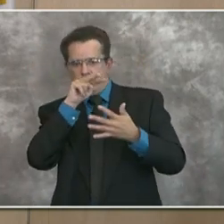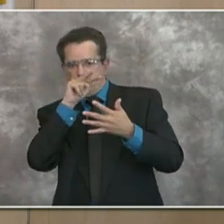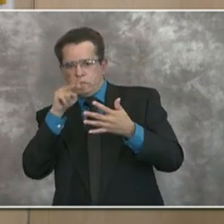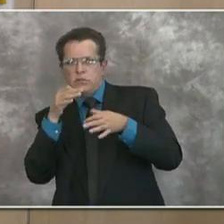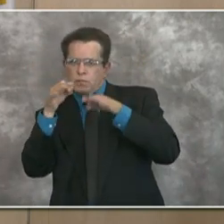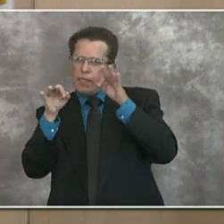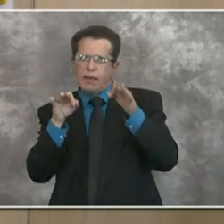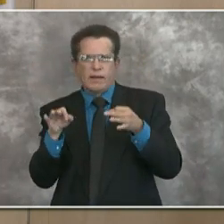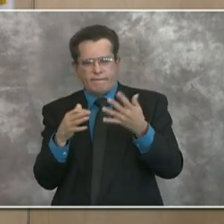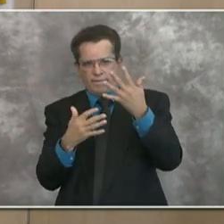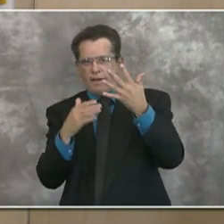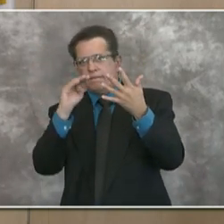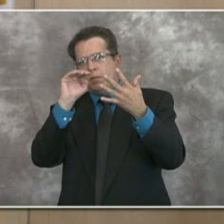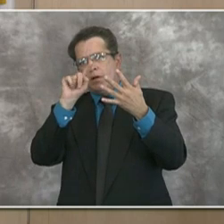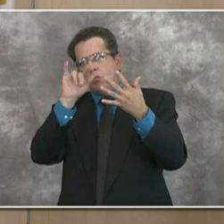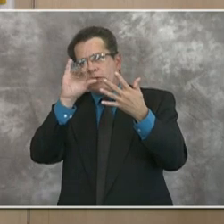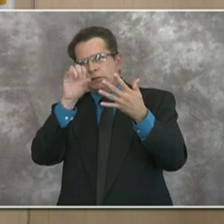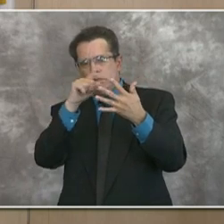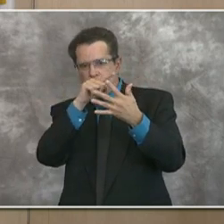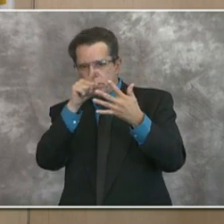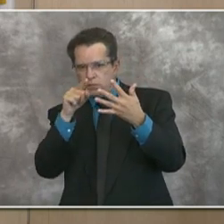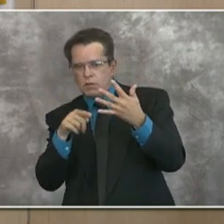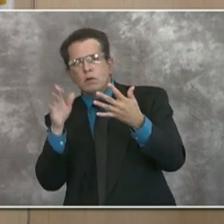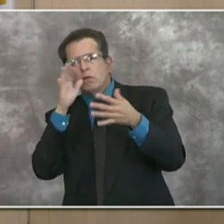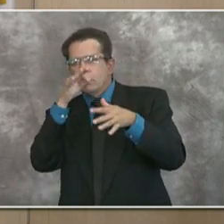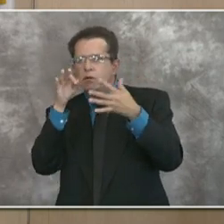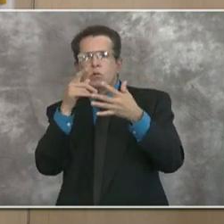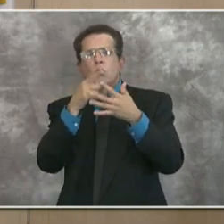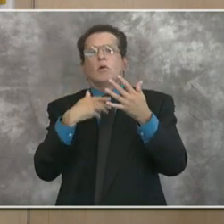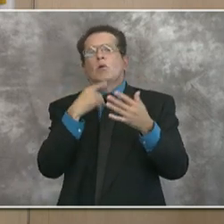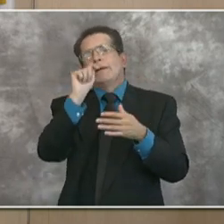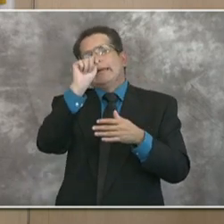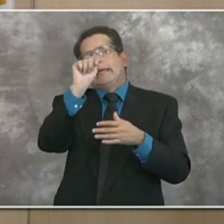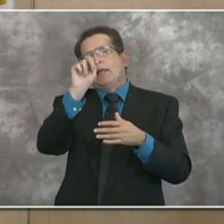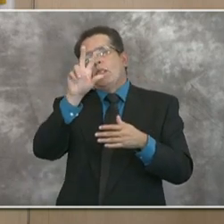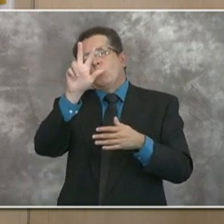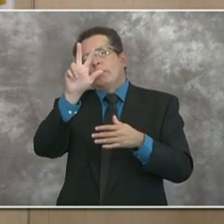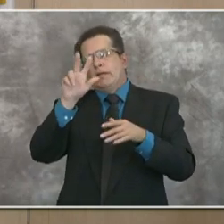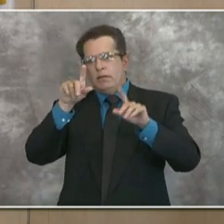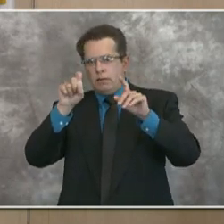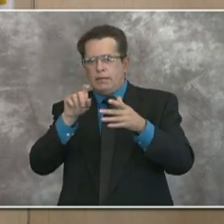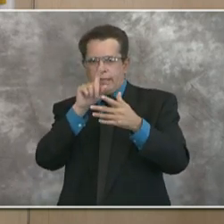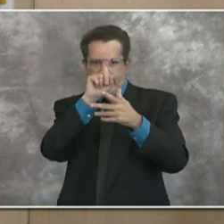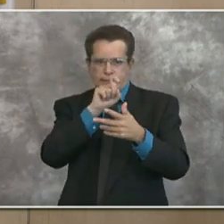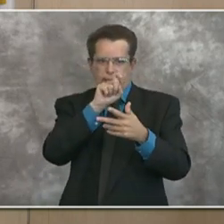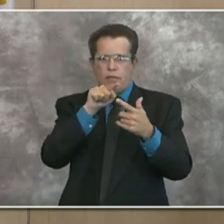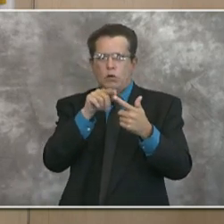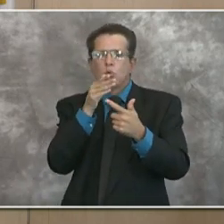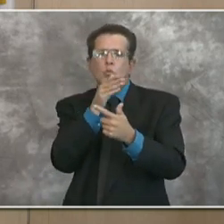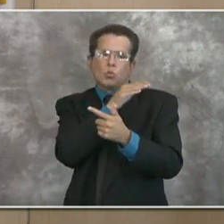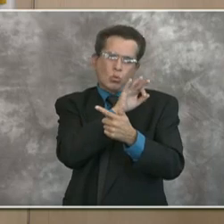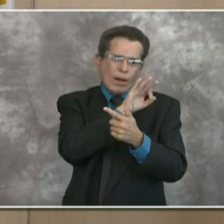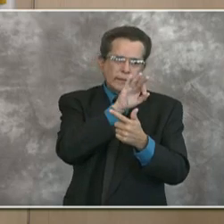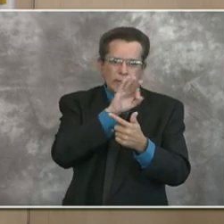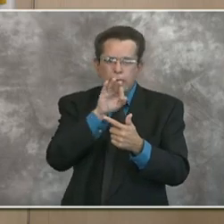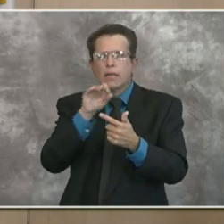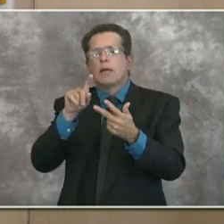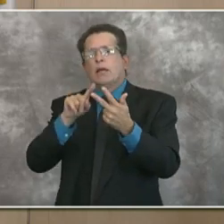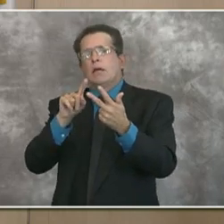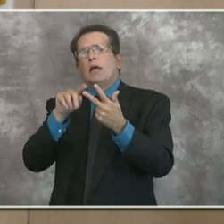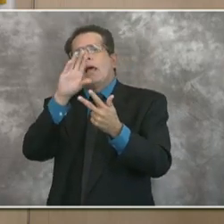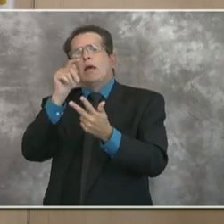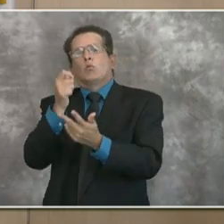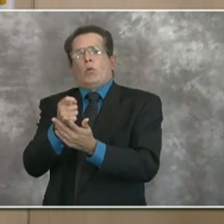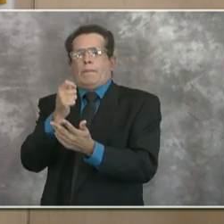metrics, and give further detailed information about our T3 strategy of testing, tracing, and treatment, which